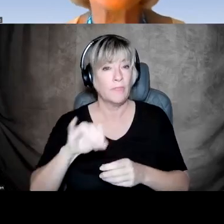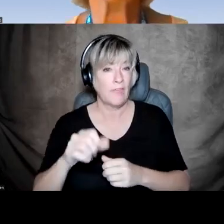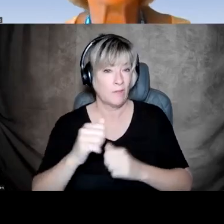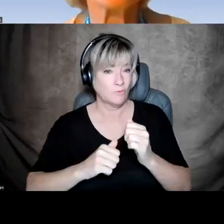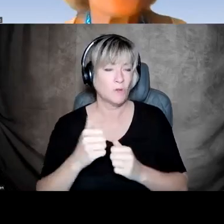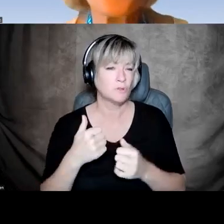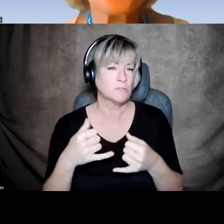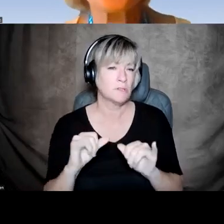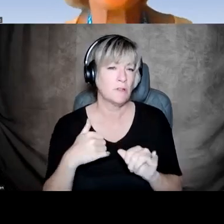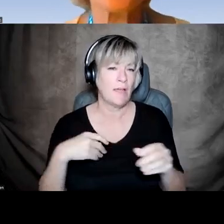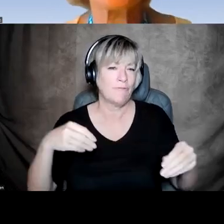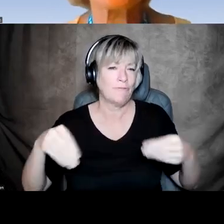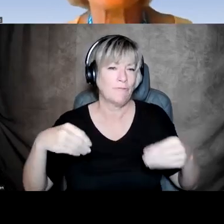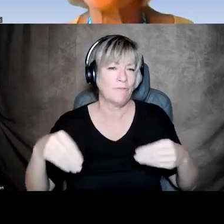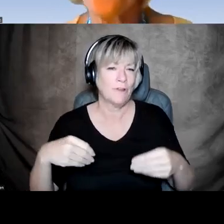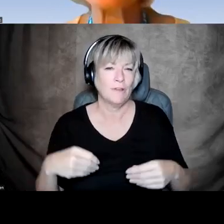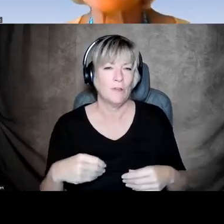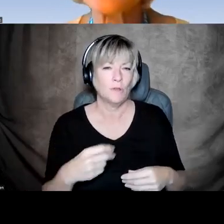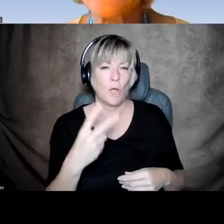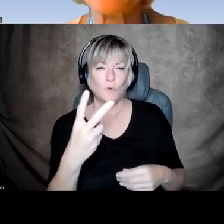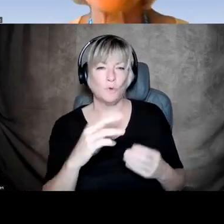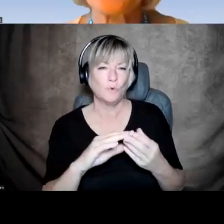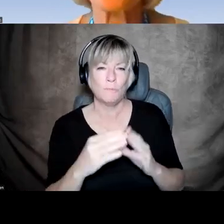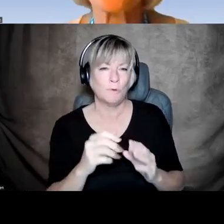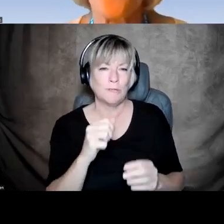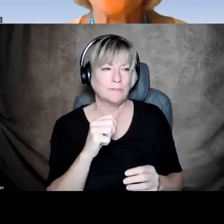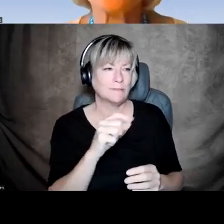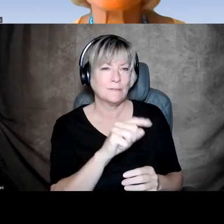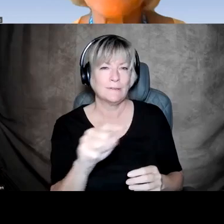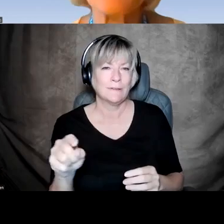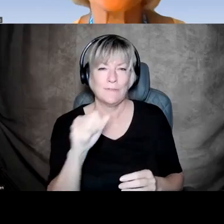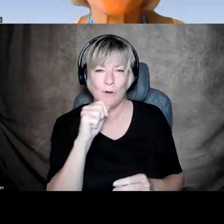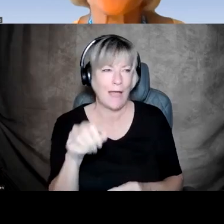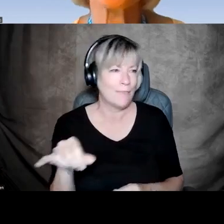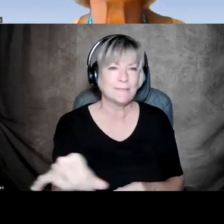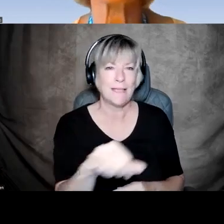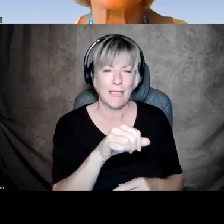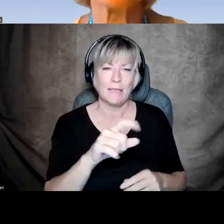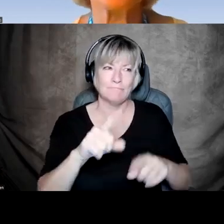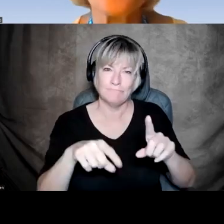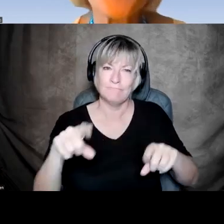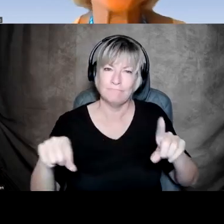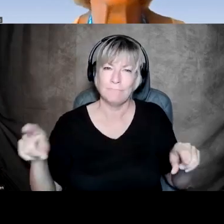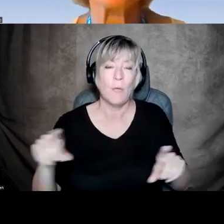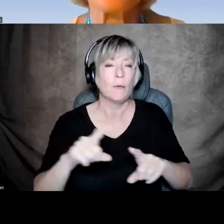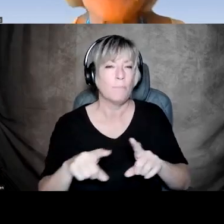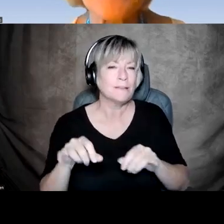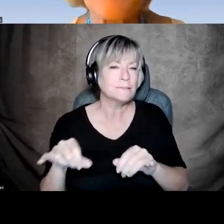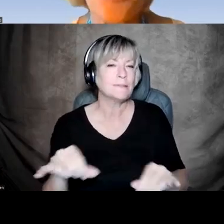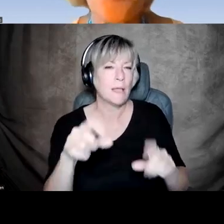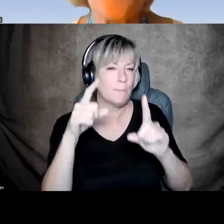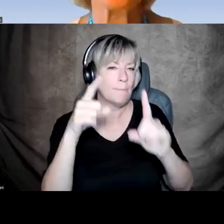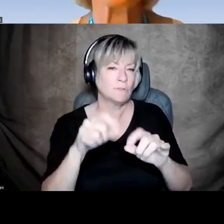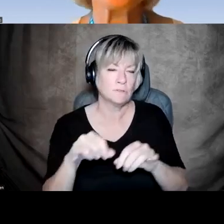flexibility because no 2 communities look quite the same, but we're all on the same mission with the same vision and with the